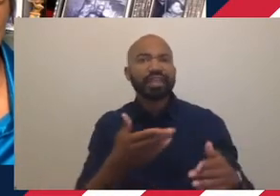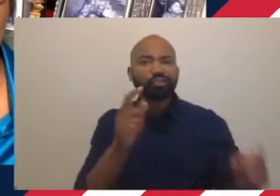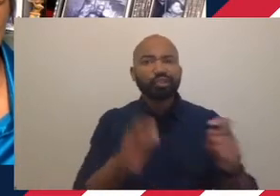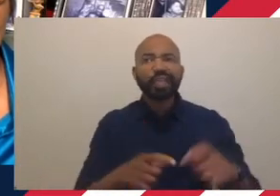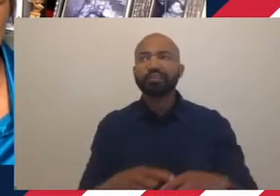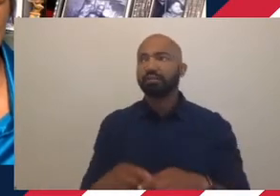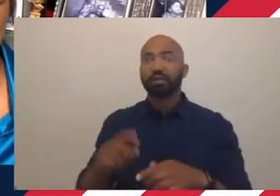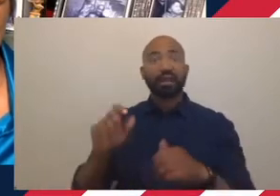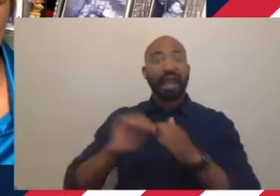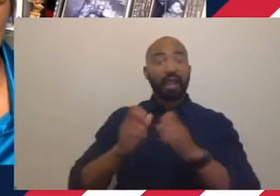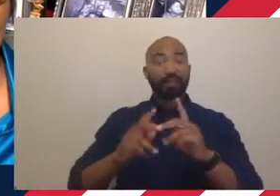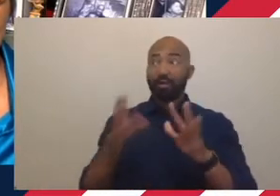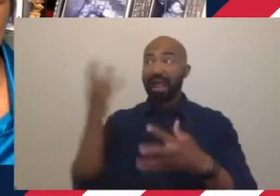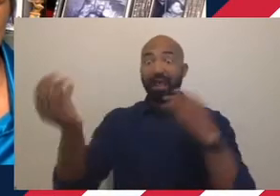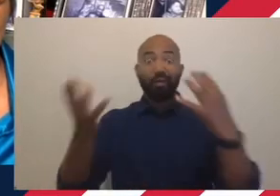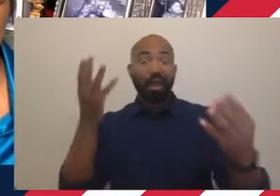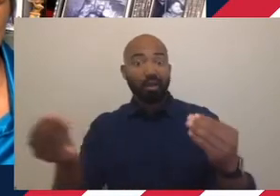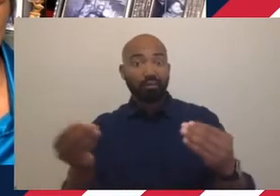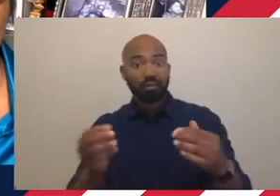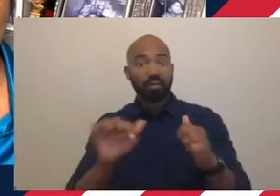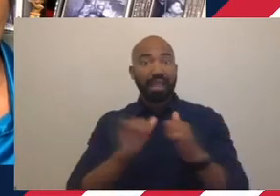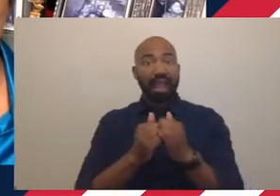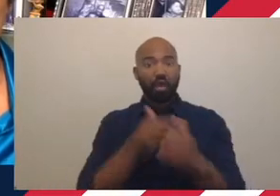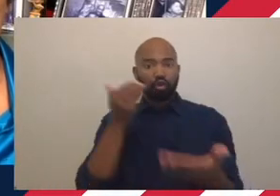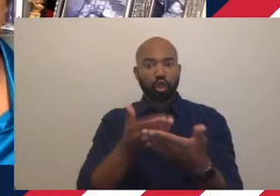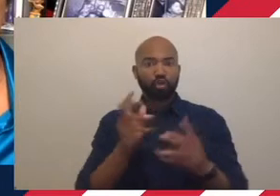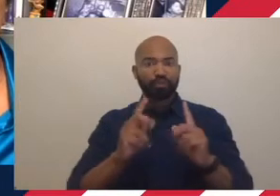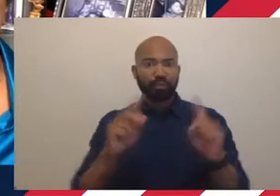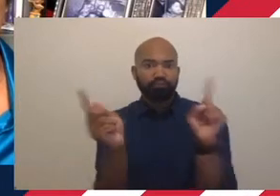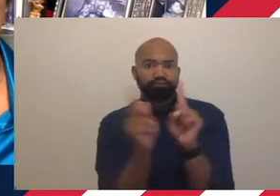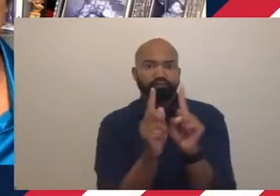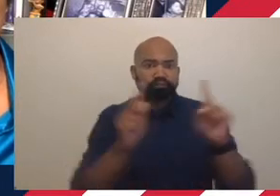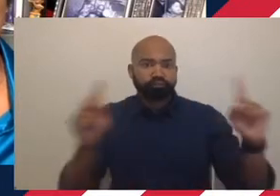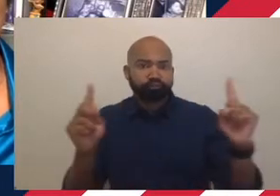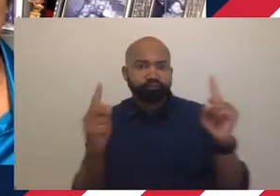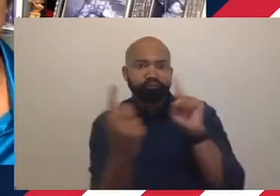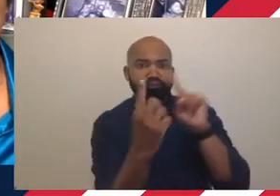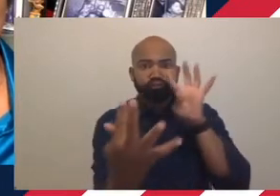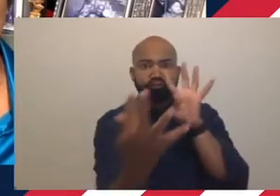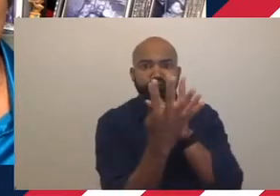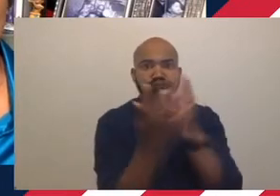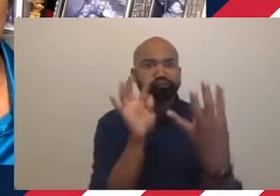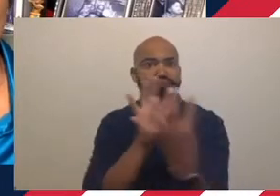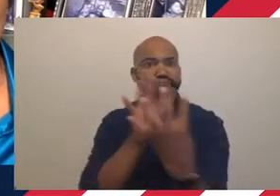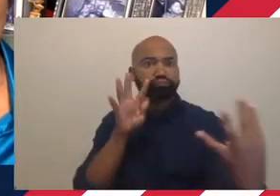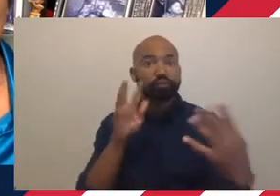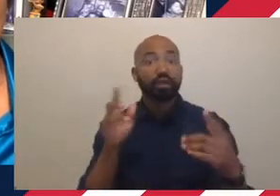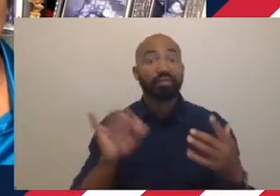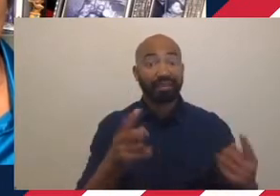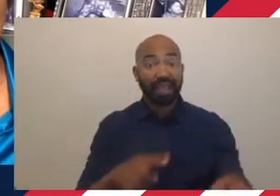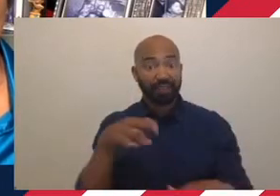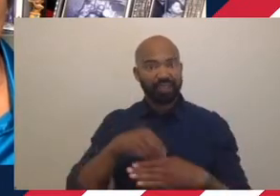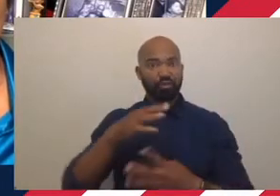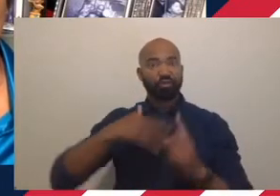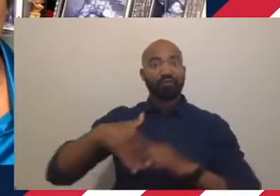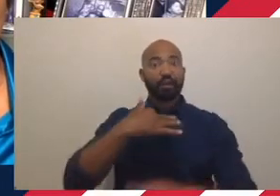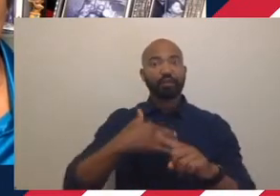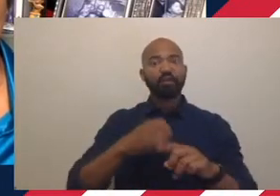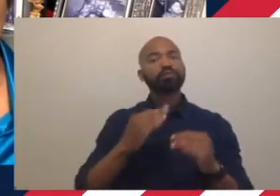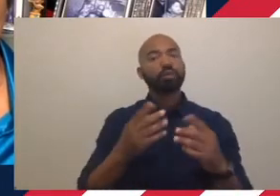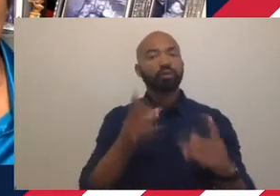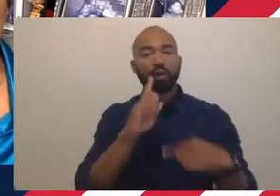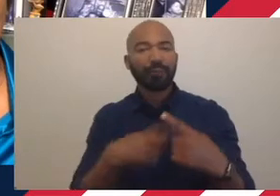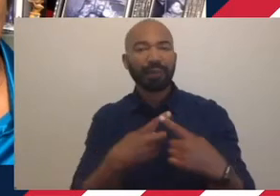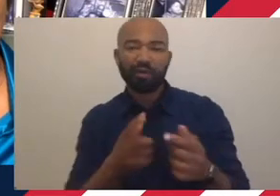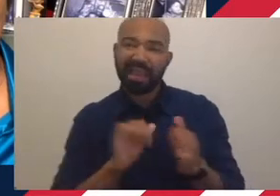can be. So we've actually sort of become a consultant with a lot of our clients and a collaborator where they share what they've learned and we